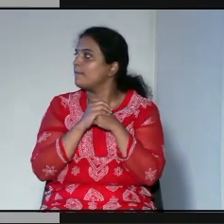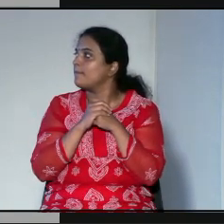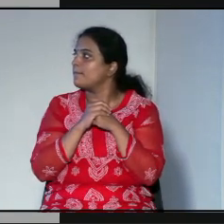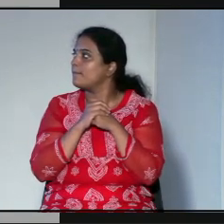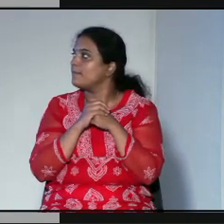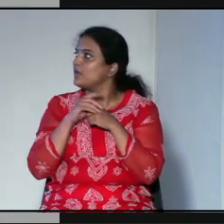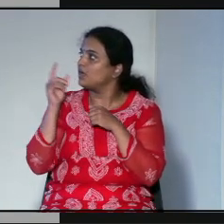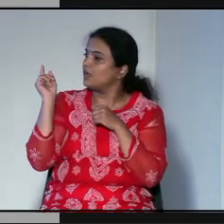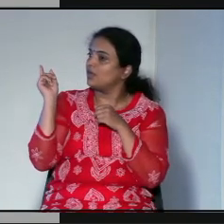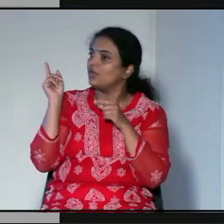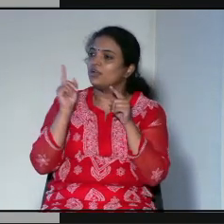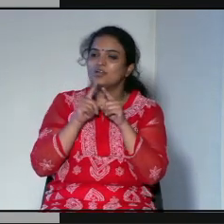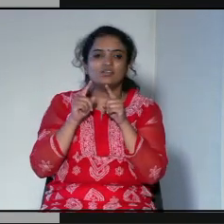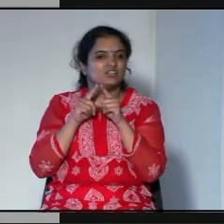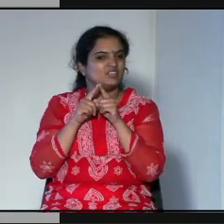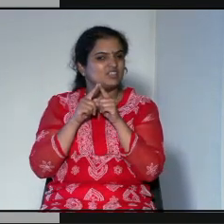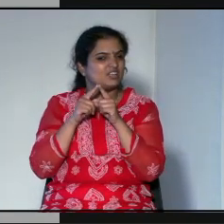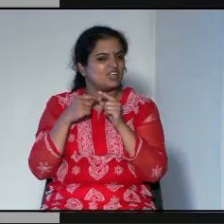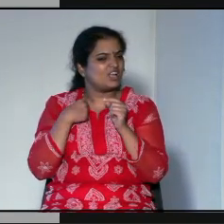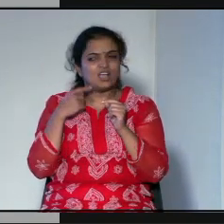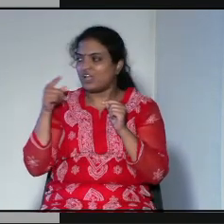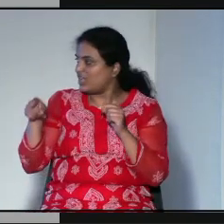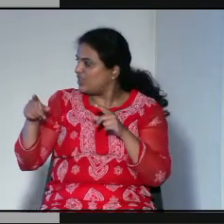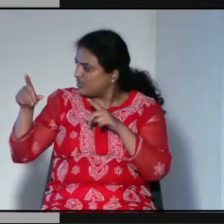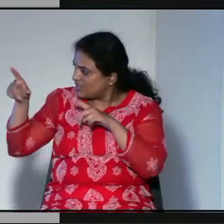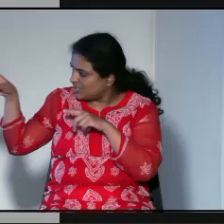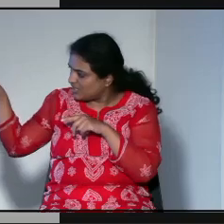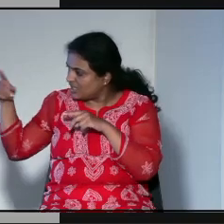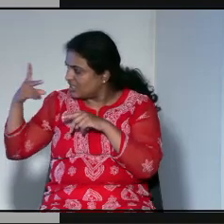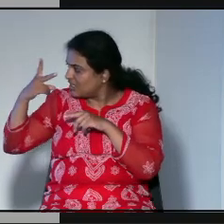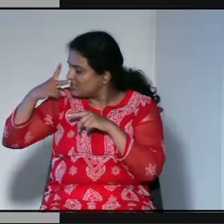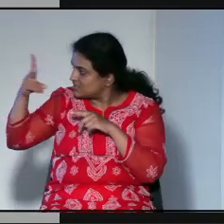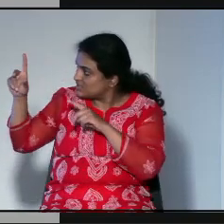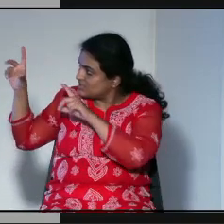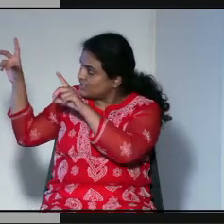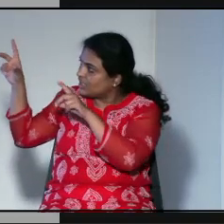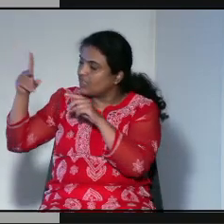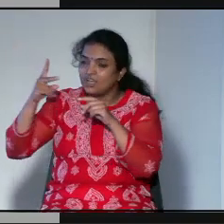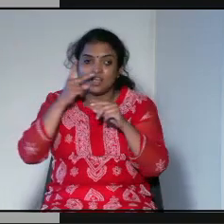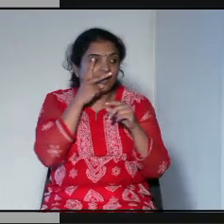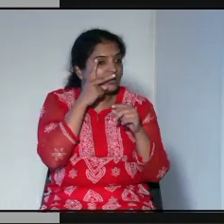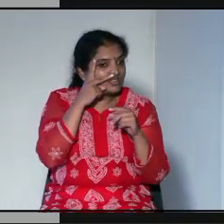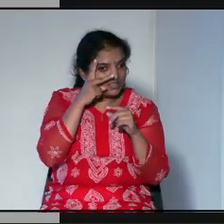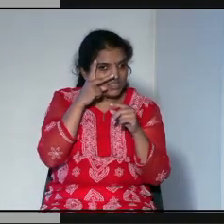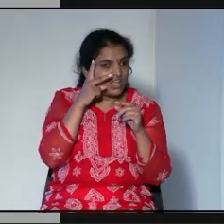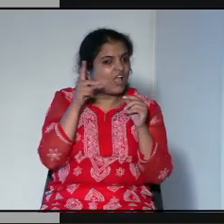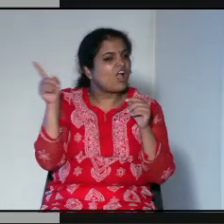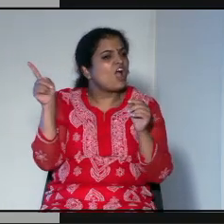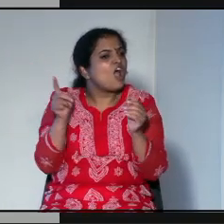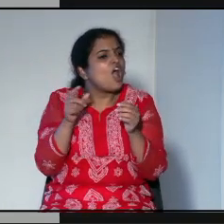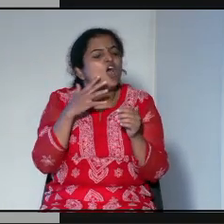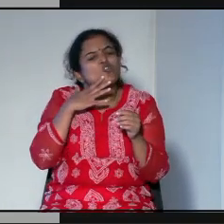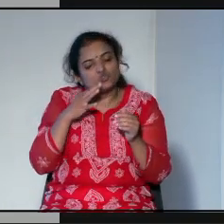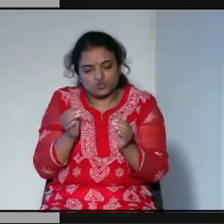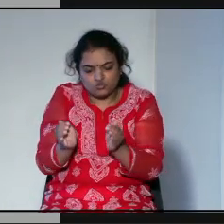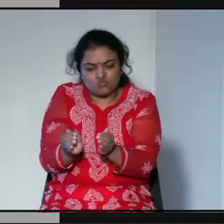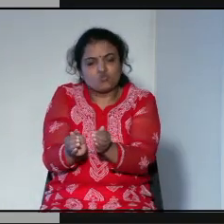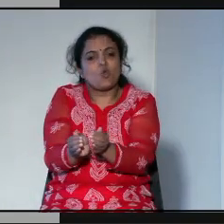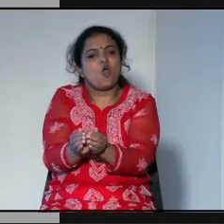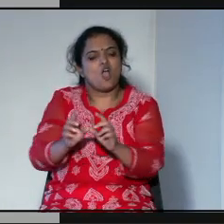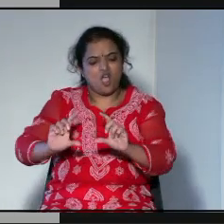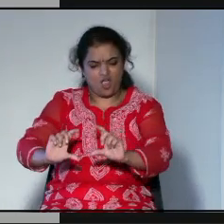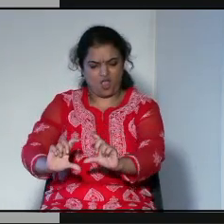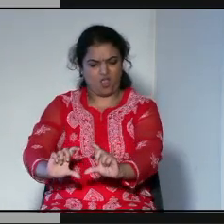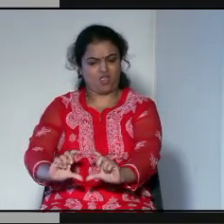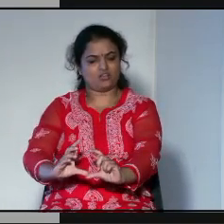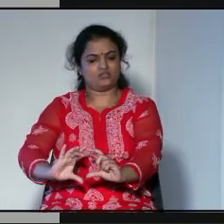This is actually a very small piece, but you see the monumentality of the net, even in the small piece. This is a detail. This is one of the